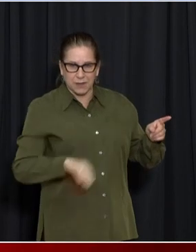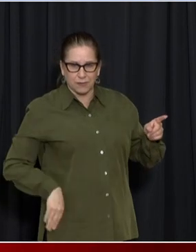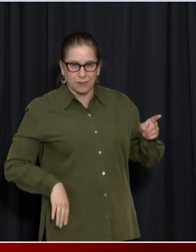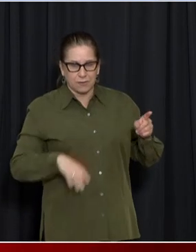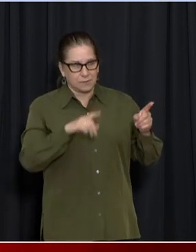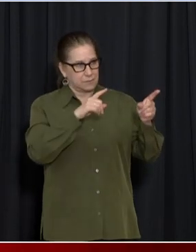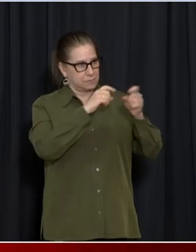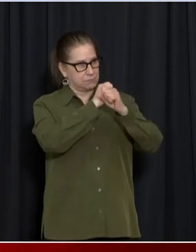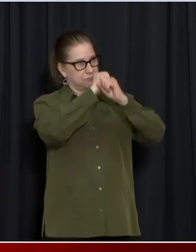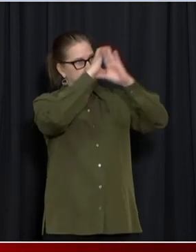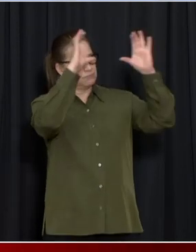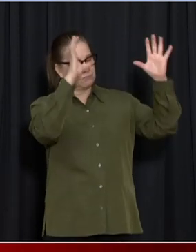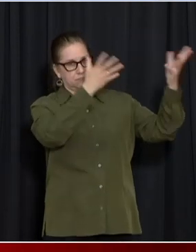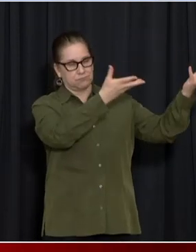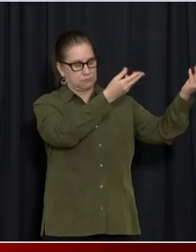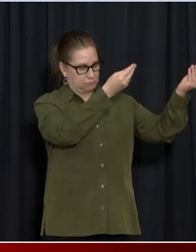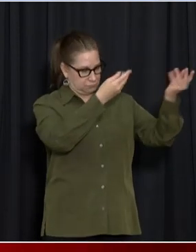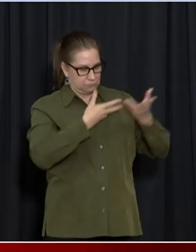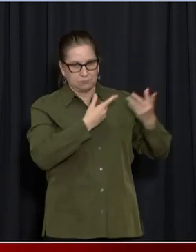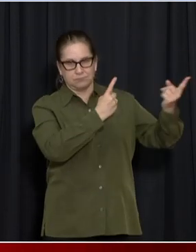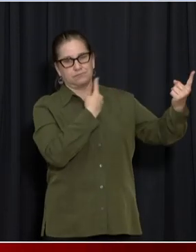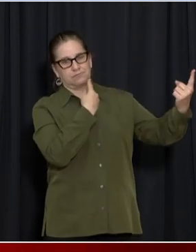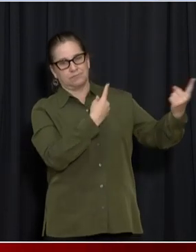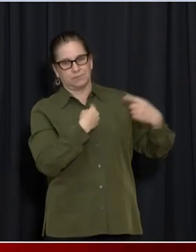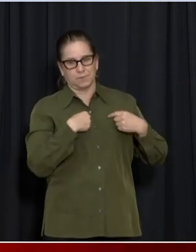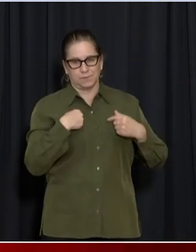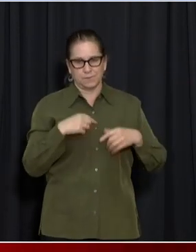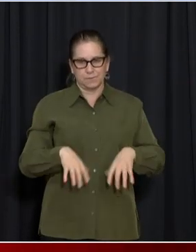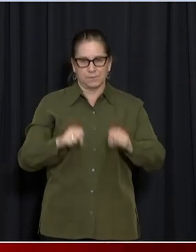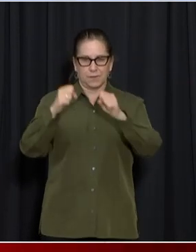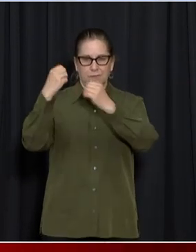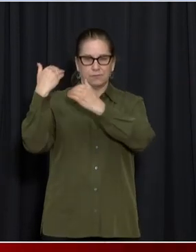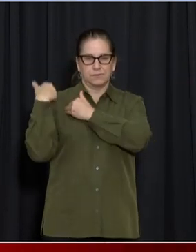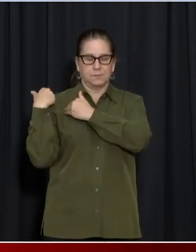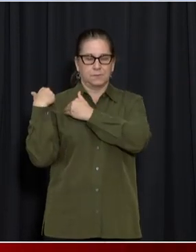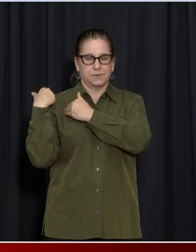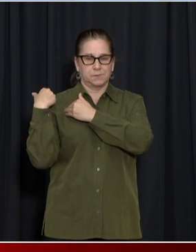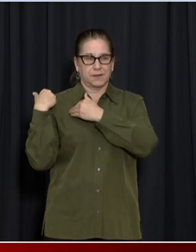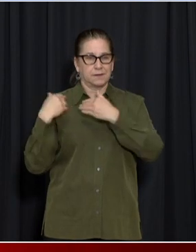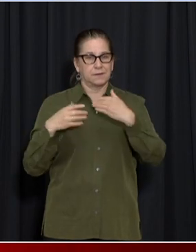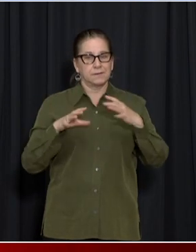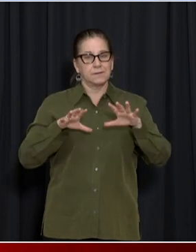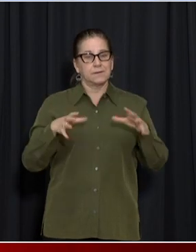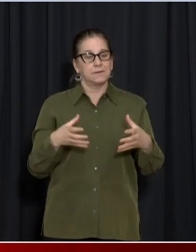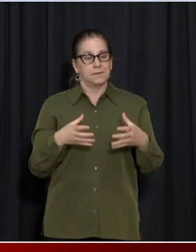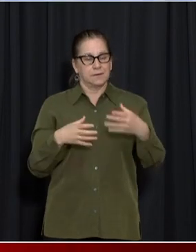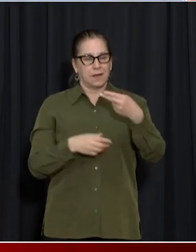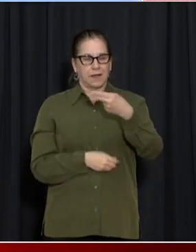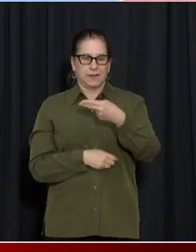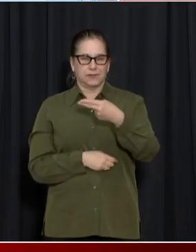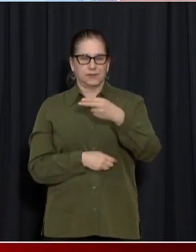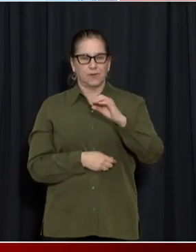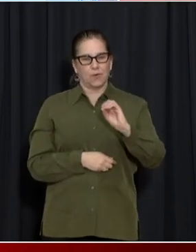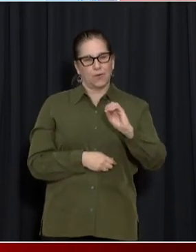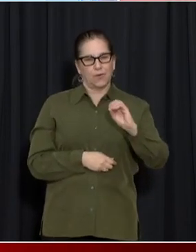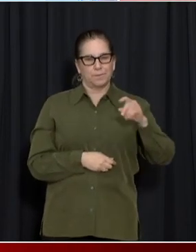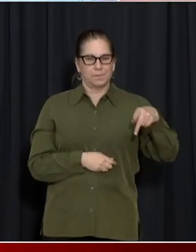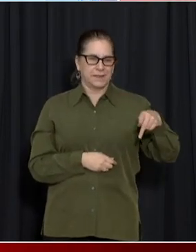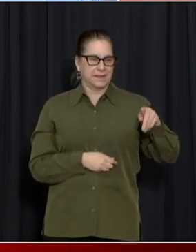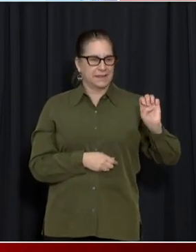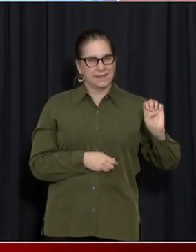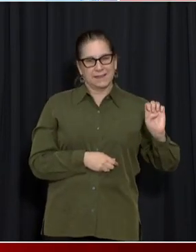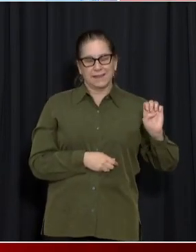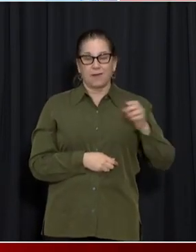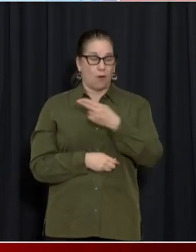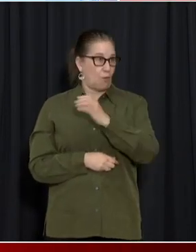to hope, which I think is very important. In line with that vision, we did anchor our